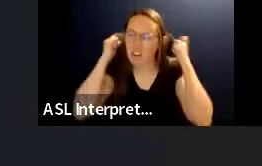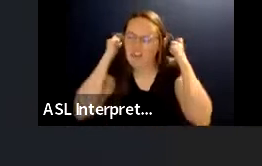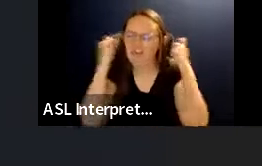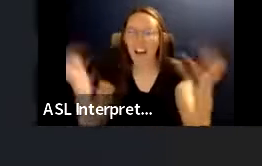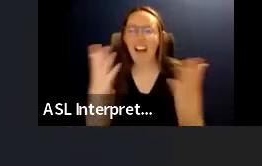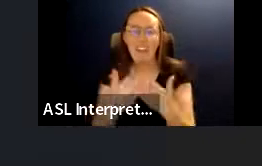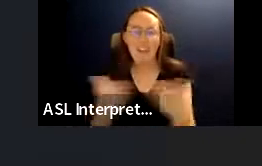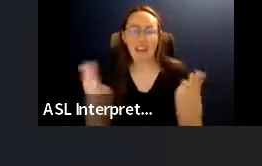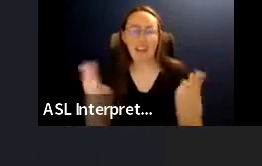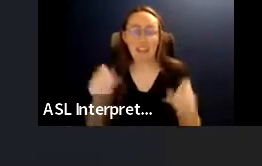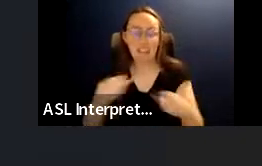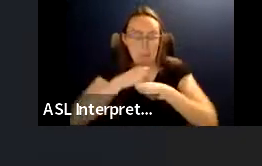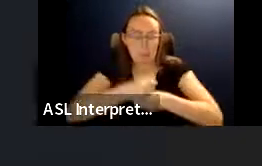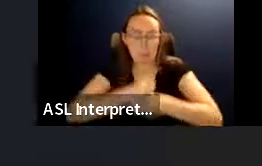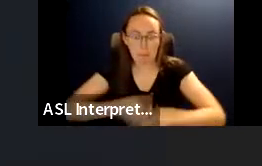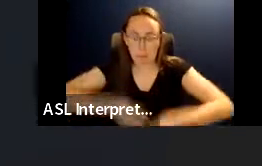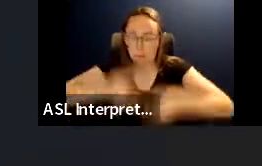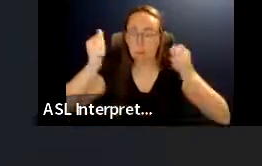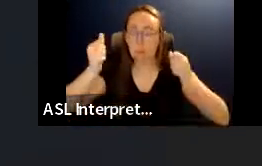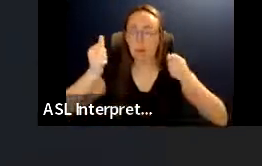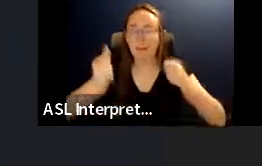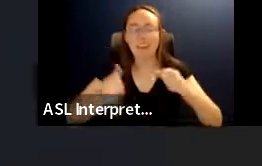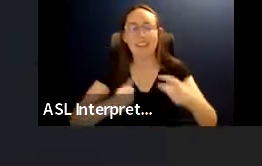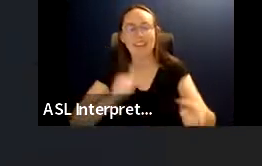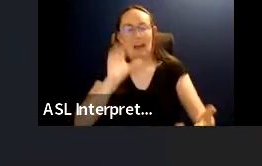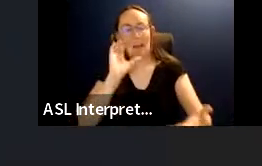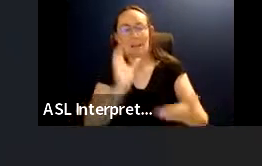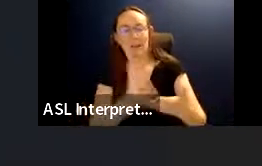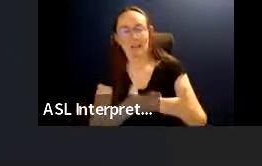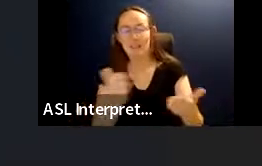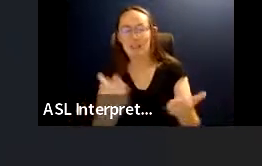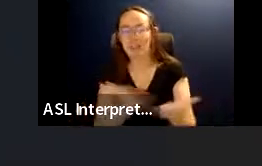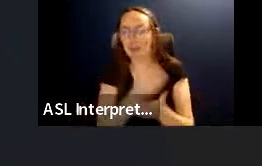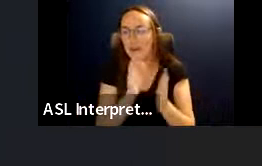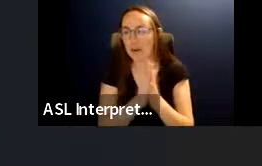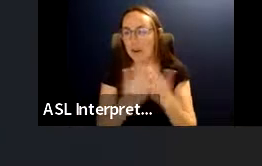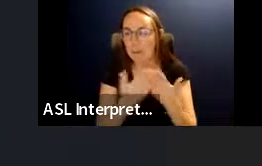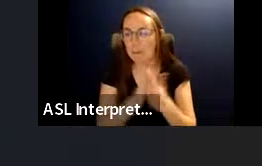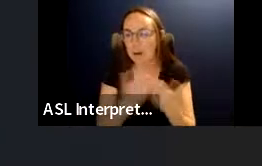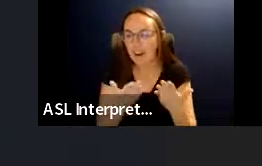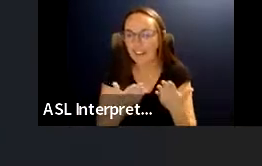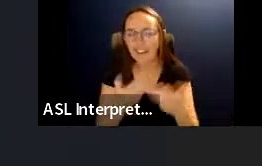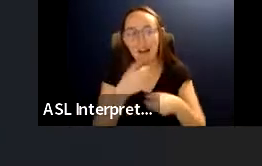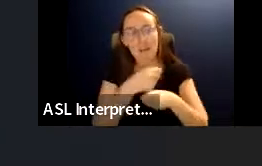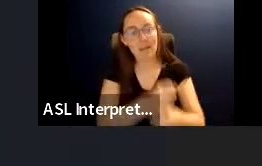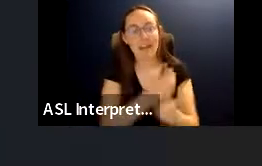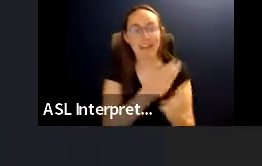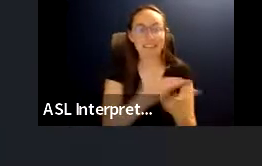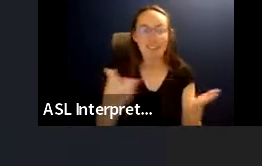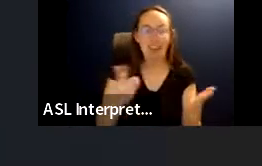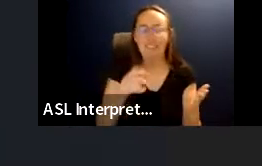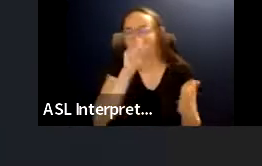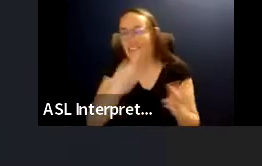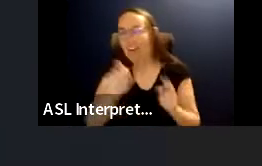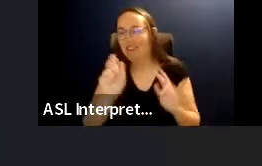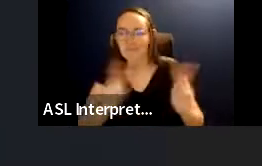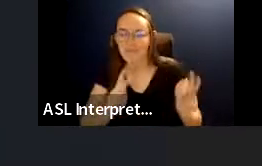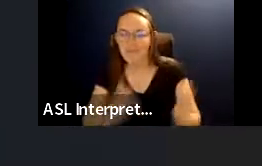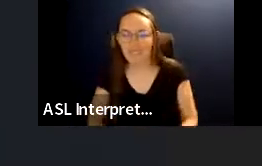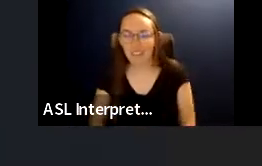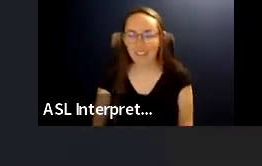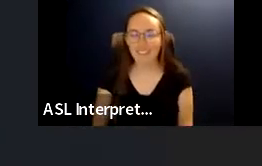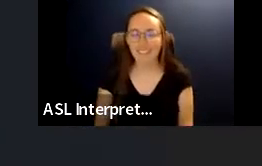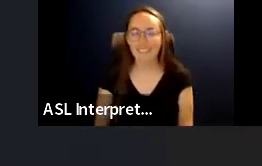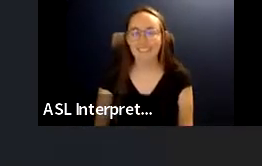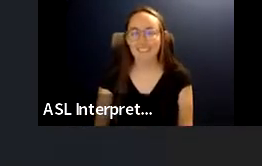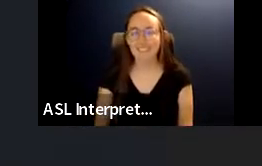a picture of my new book on Make Stuff and Love People. And I also wanted